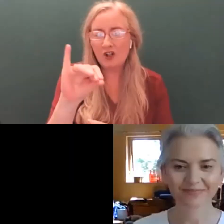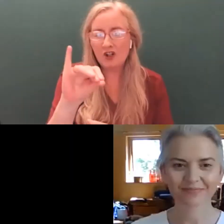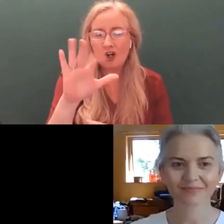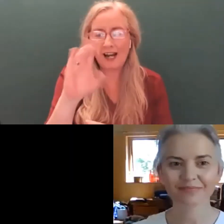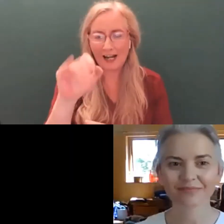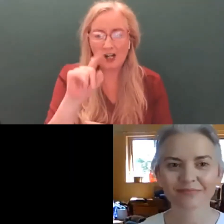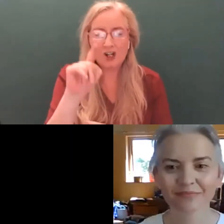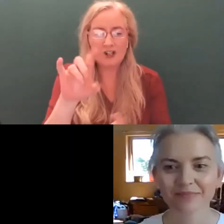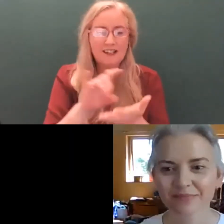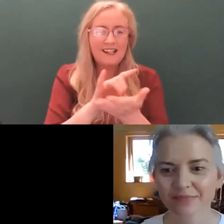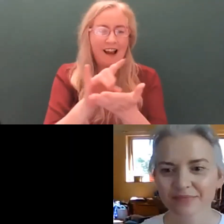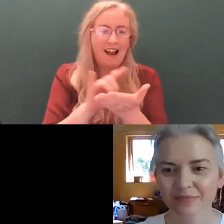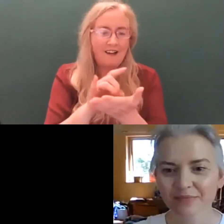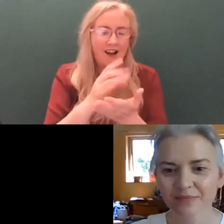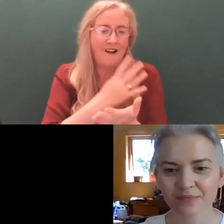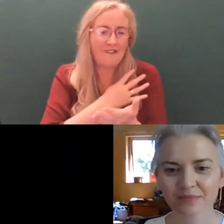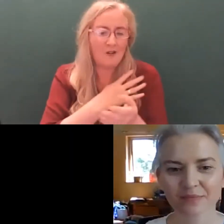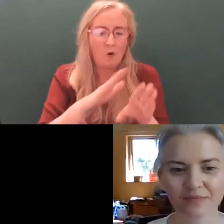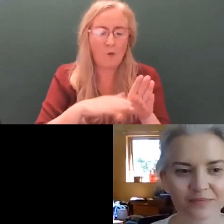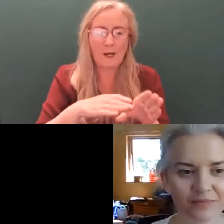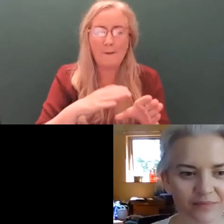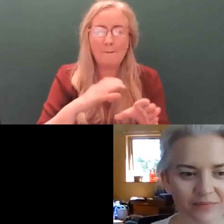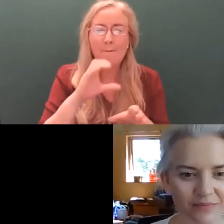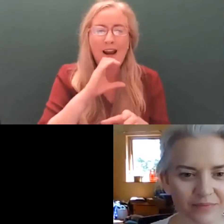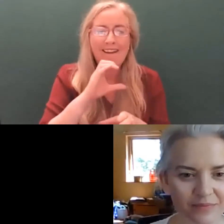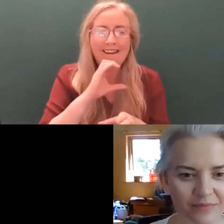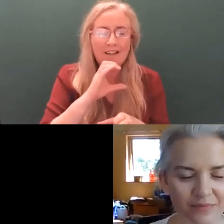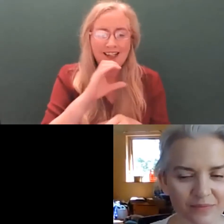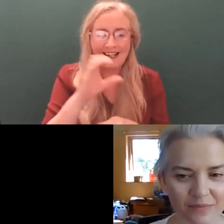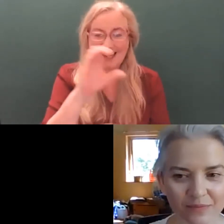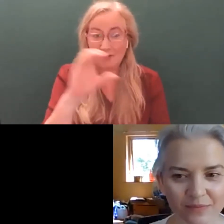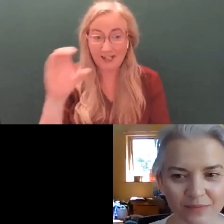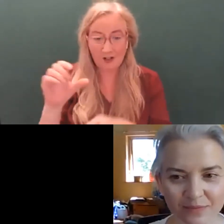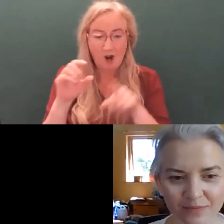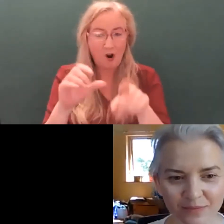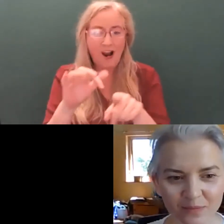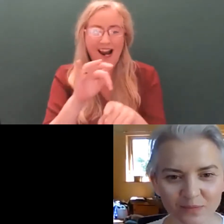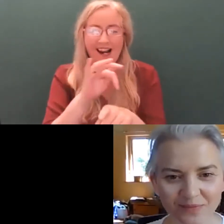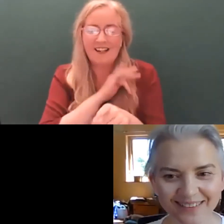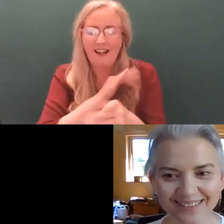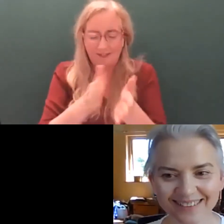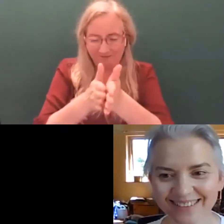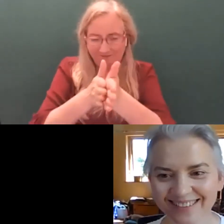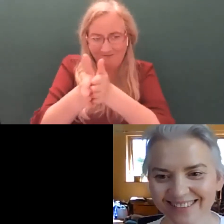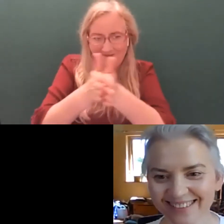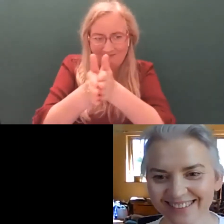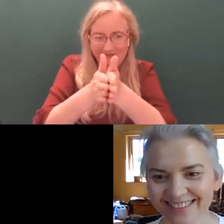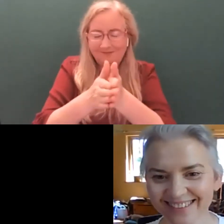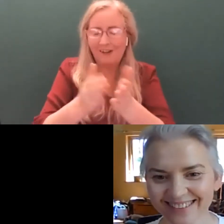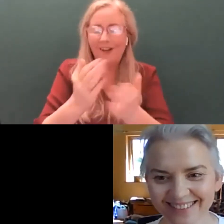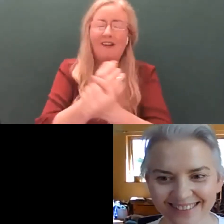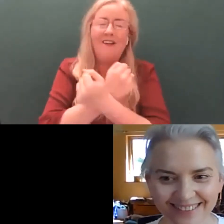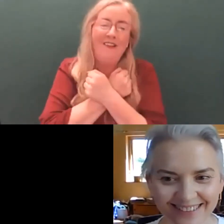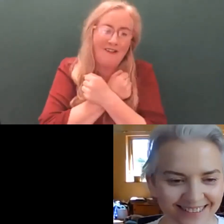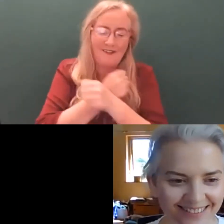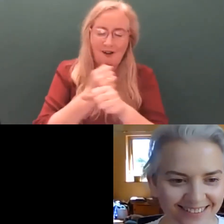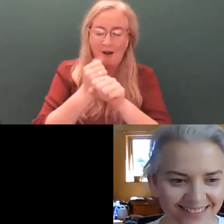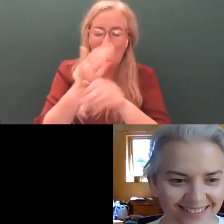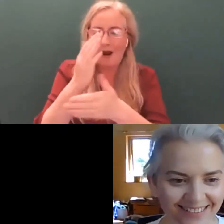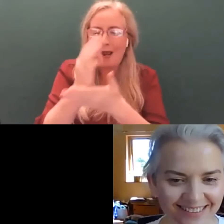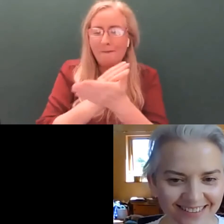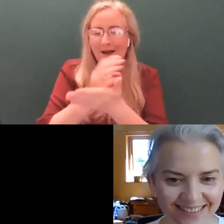with Monaghan County Council. She declares herself to be passionate about all aspects of heritage,